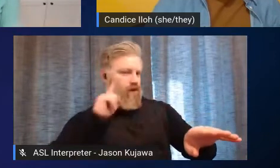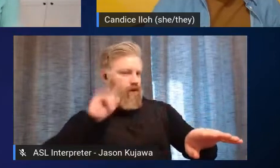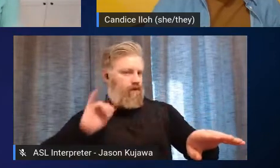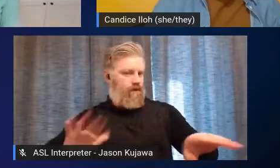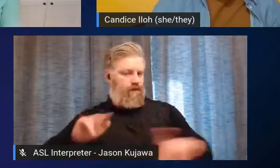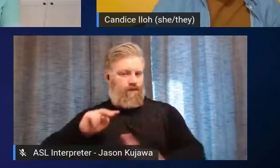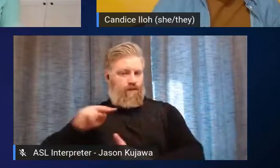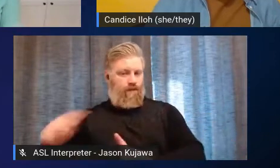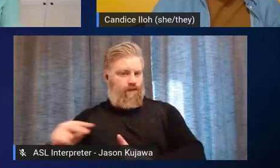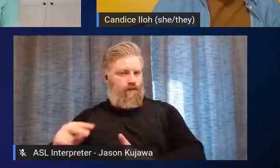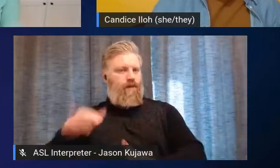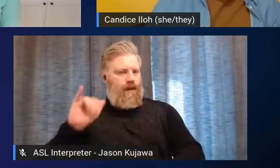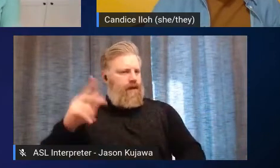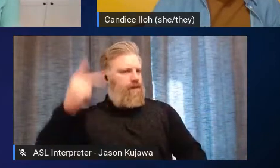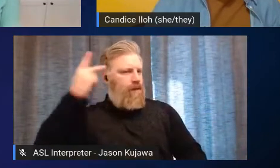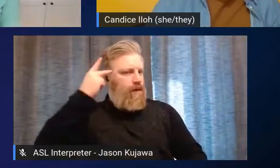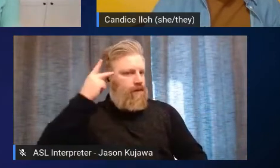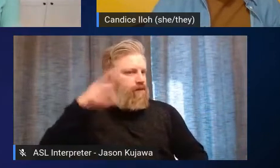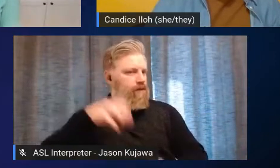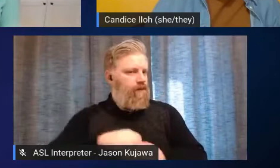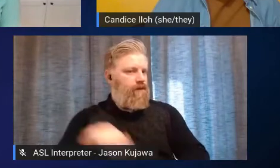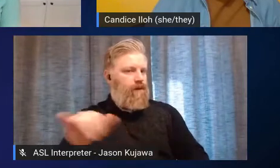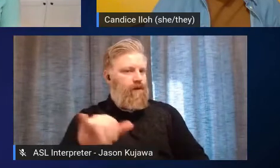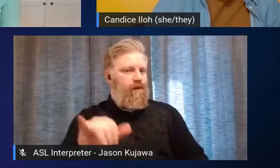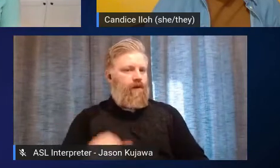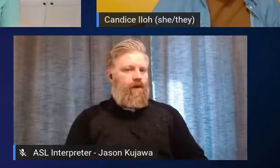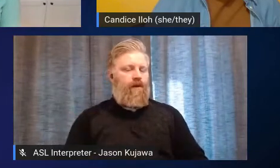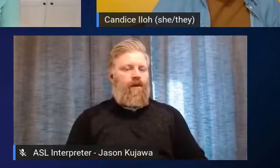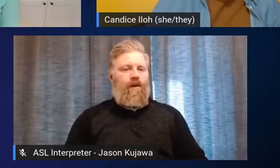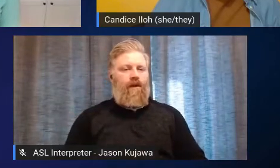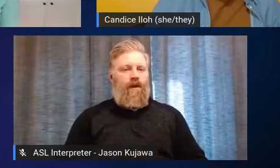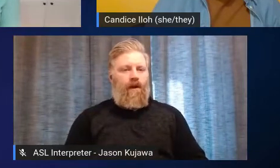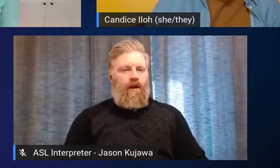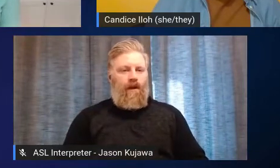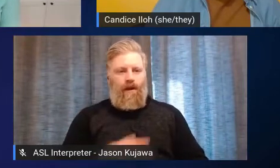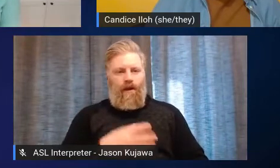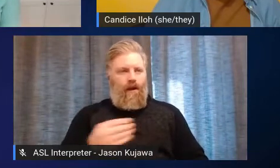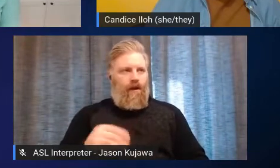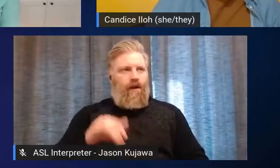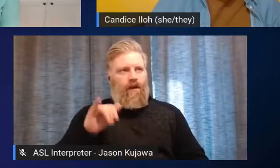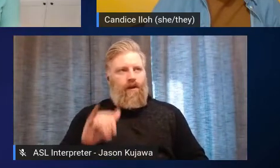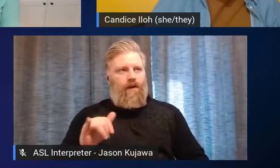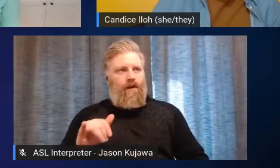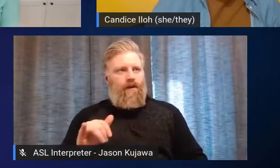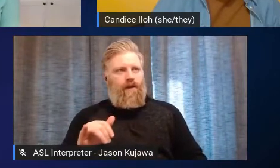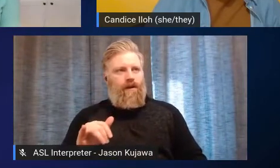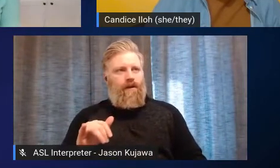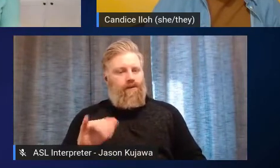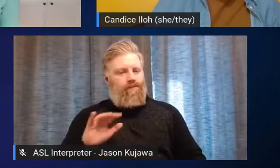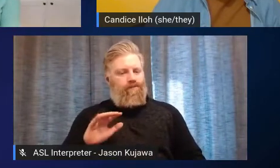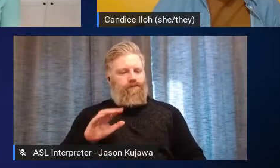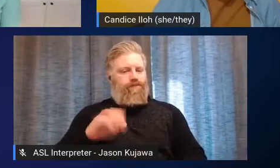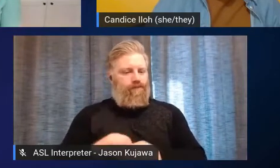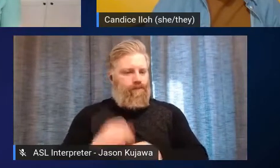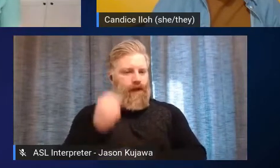statement, and implicitly it comes with activation, right? It is